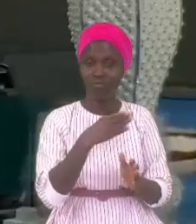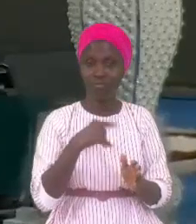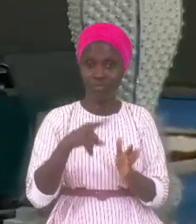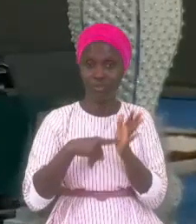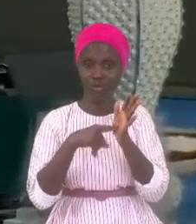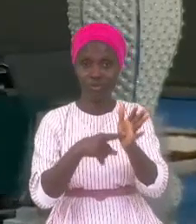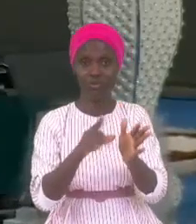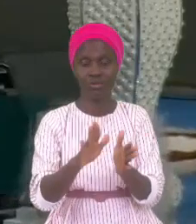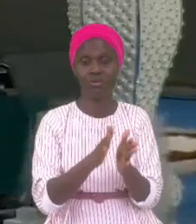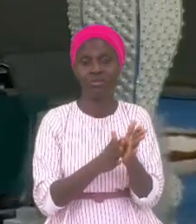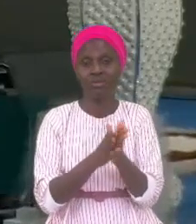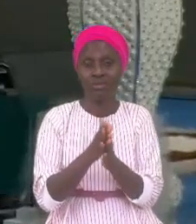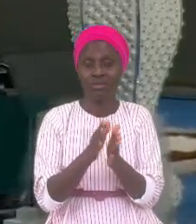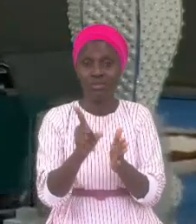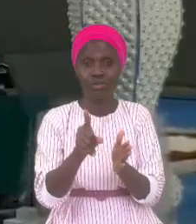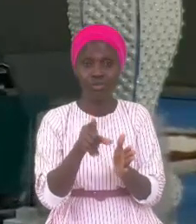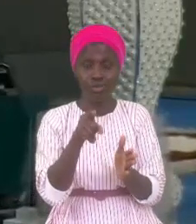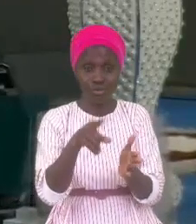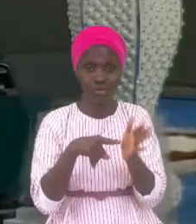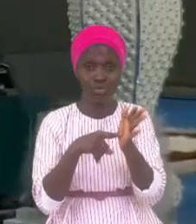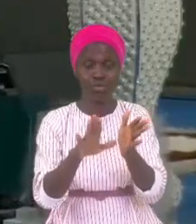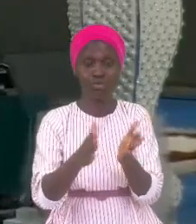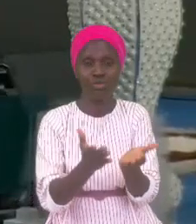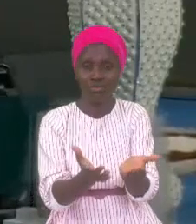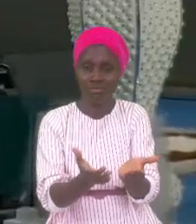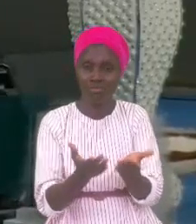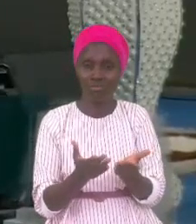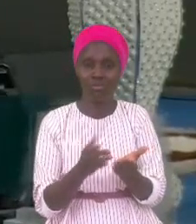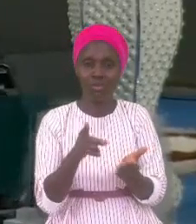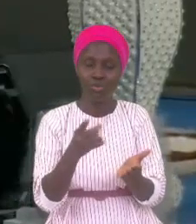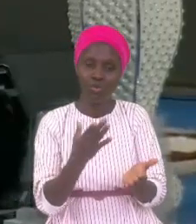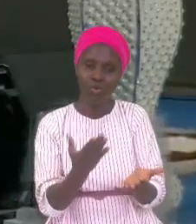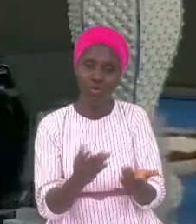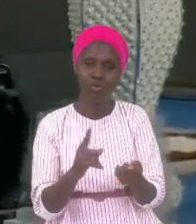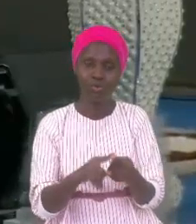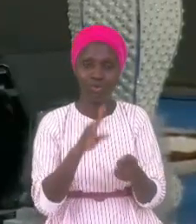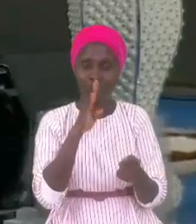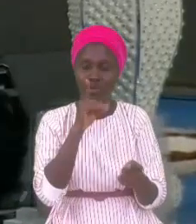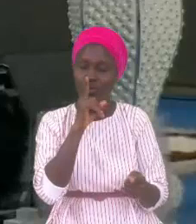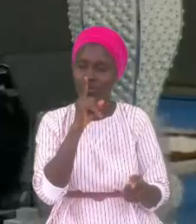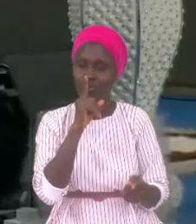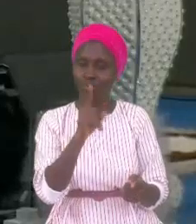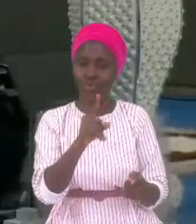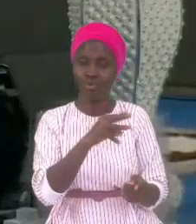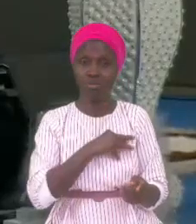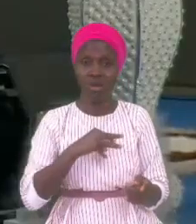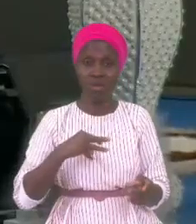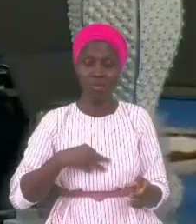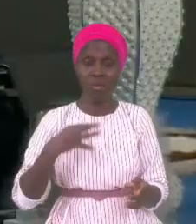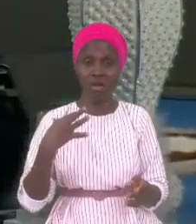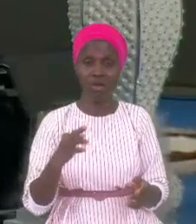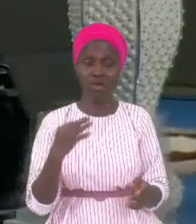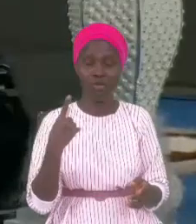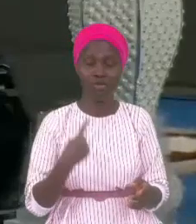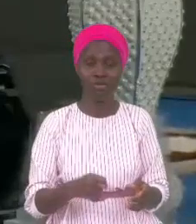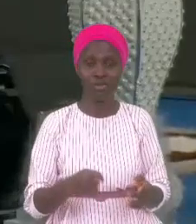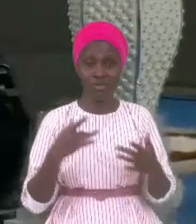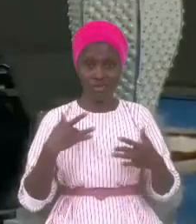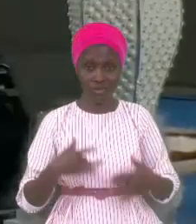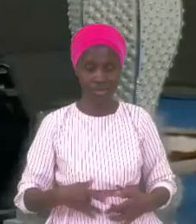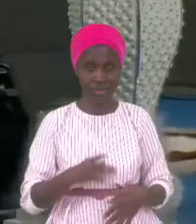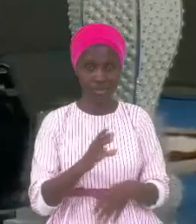really want to be a real Christian. You want to be a real member of the invisible church and of the